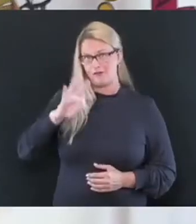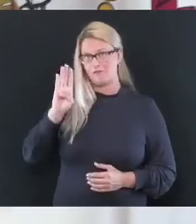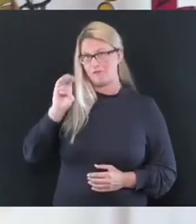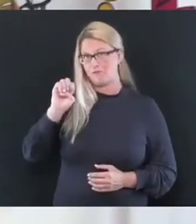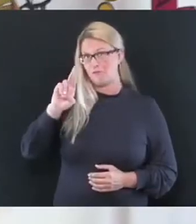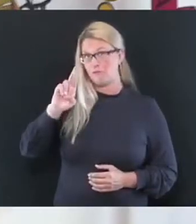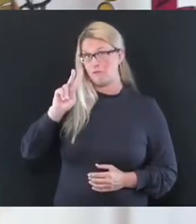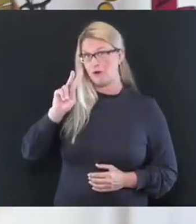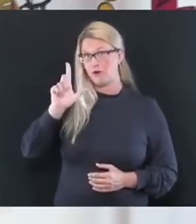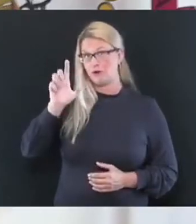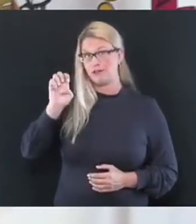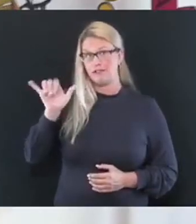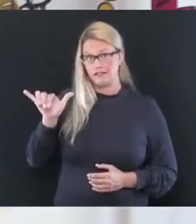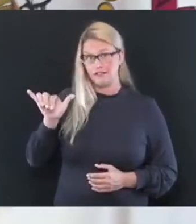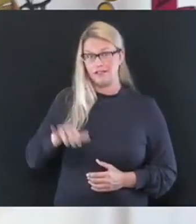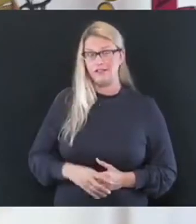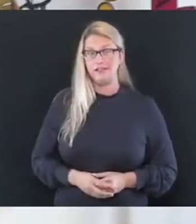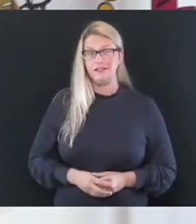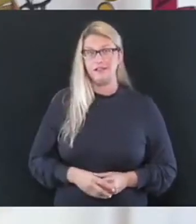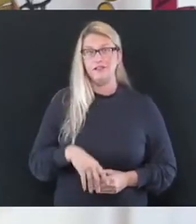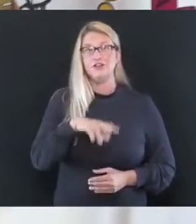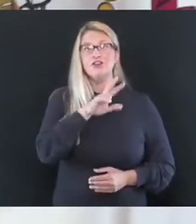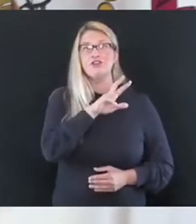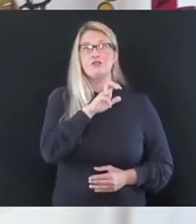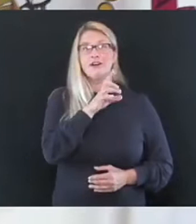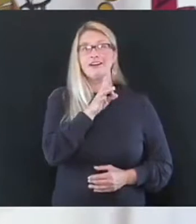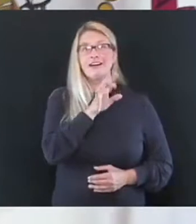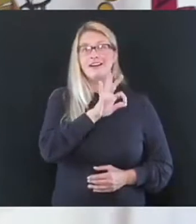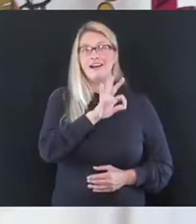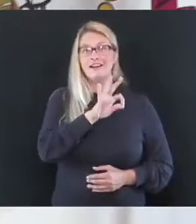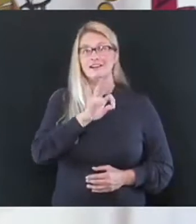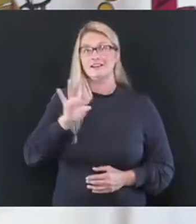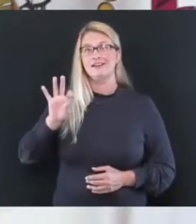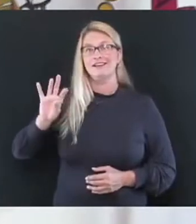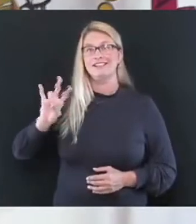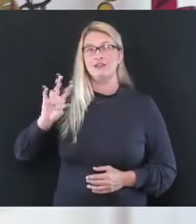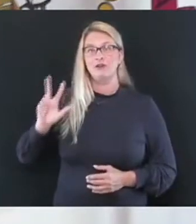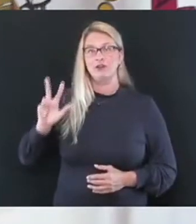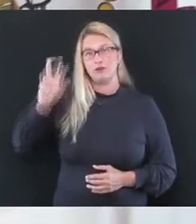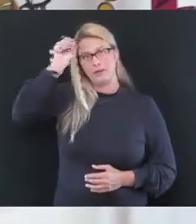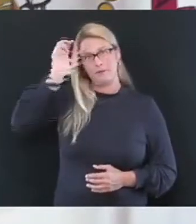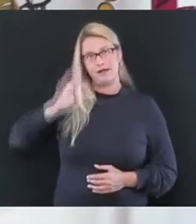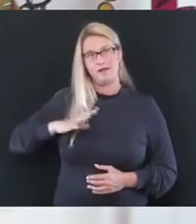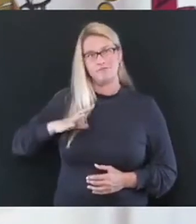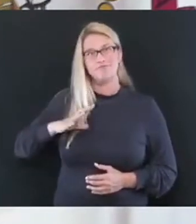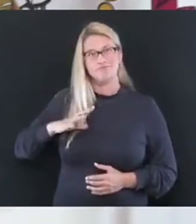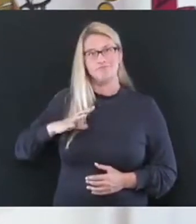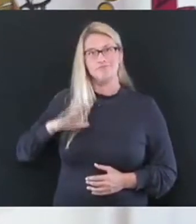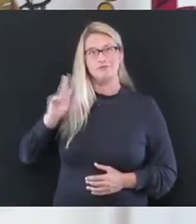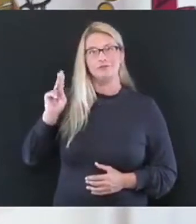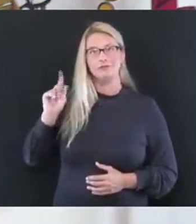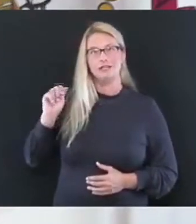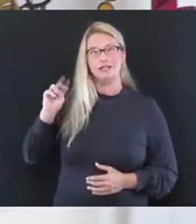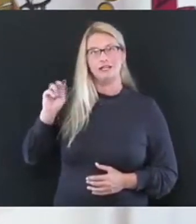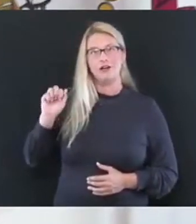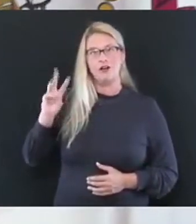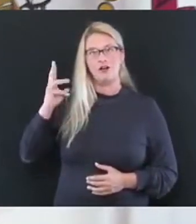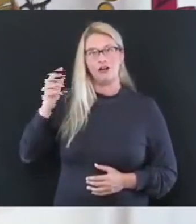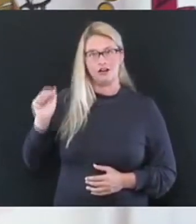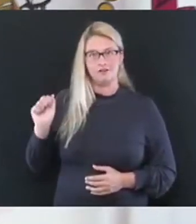County. Our 389th death, a 73-year-old male from Kanawha County.